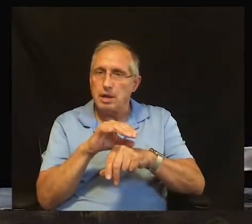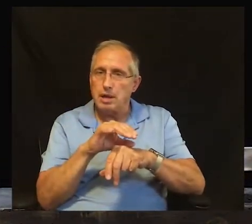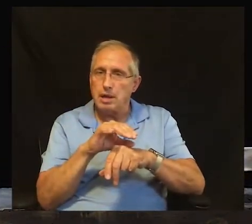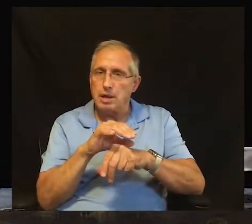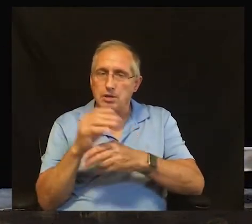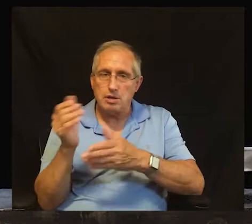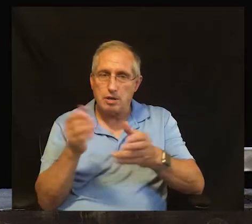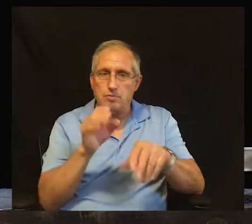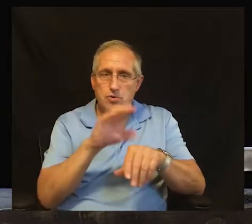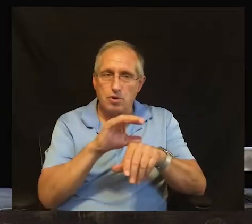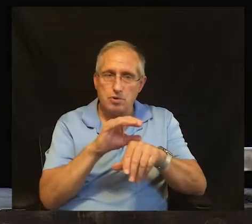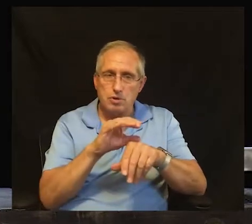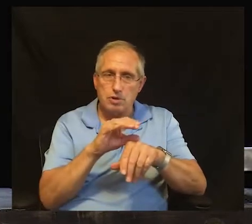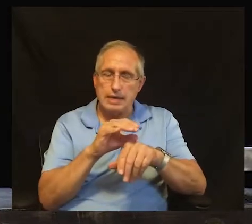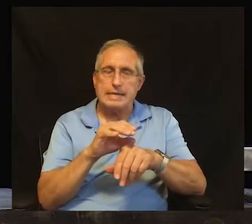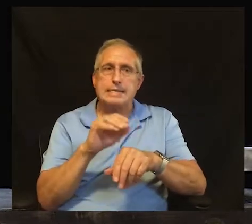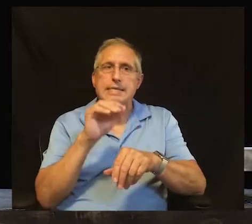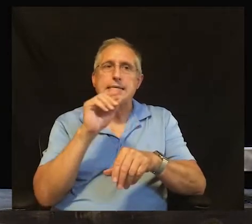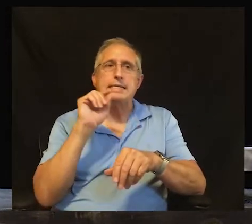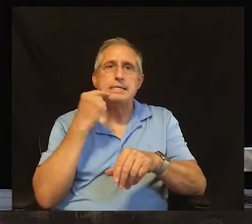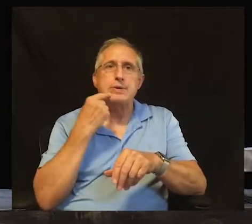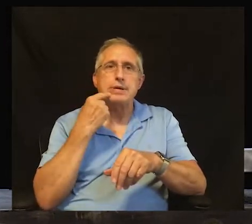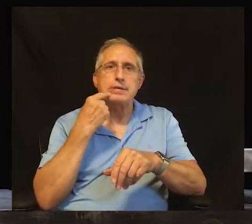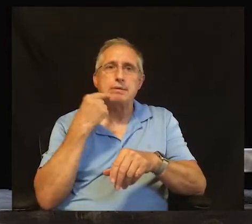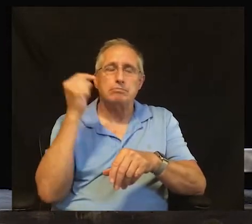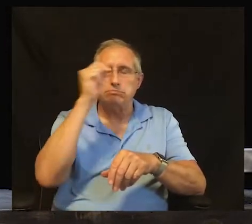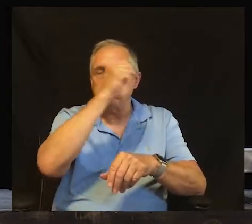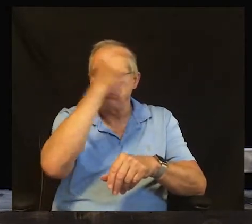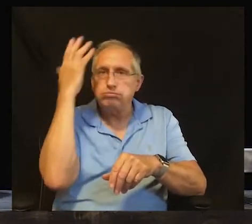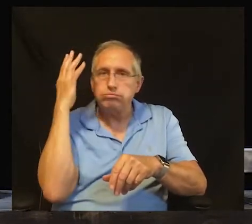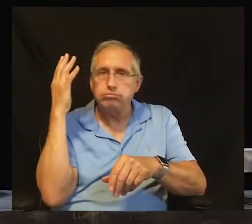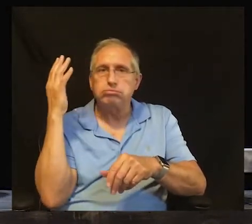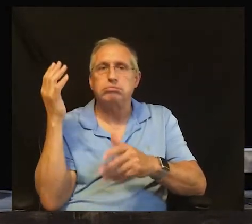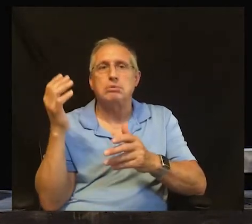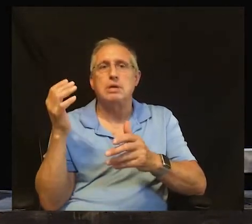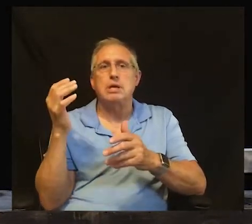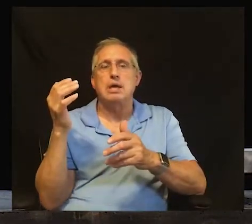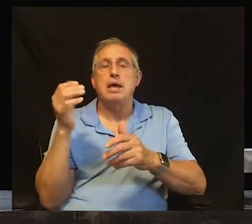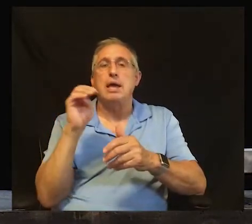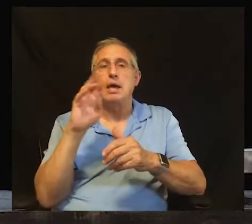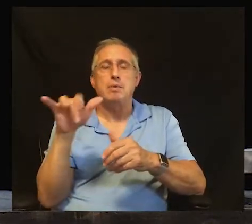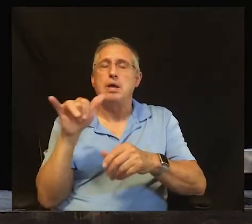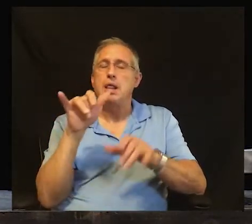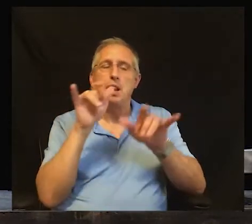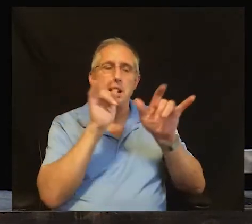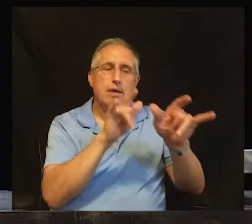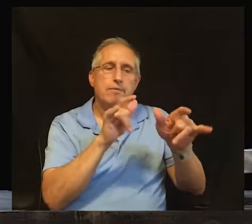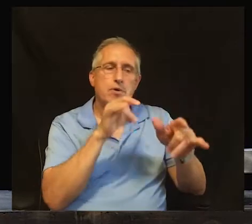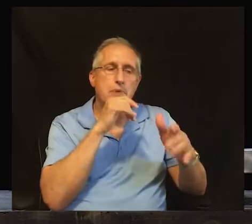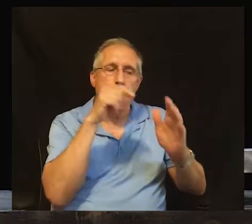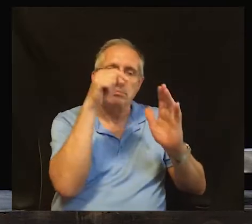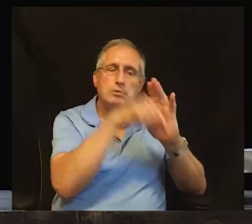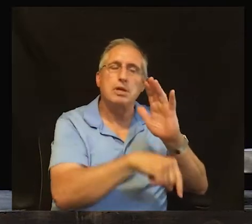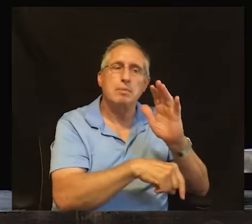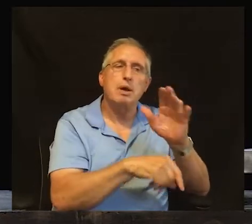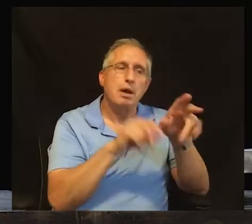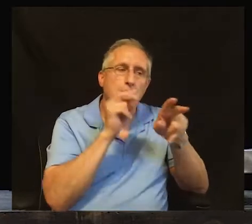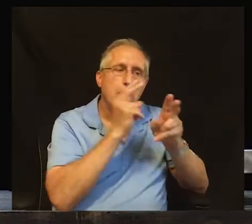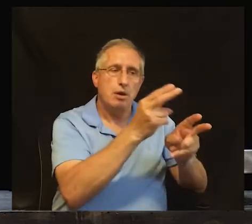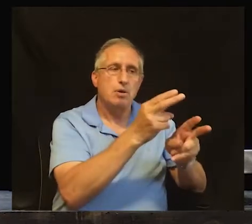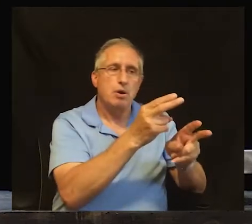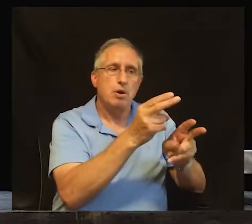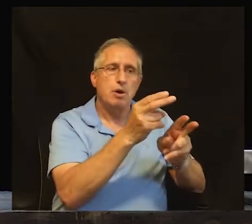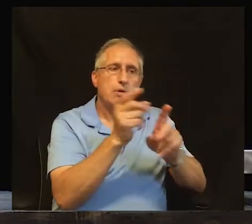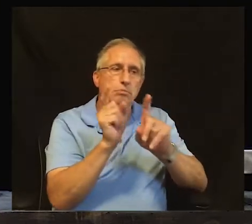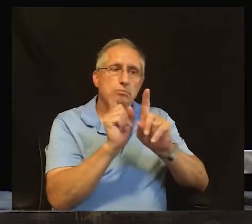her. She was dealing with a severe level of dementia. And Emily just loved her mom deeply and really honored her and